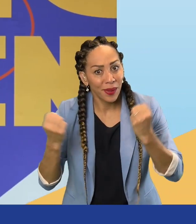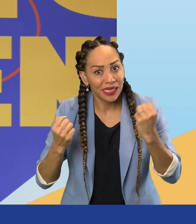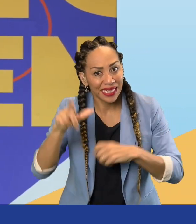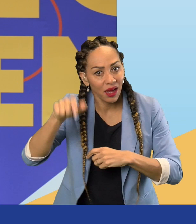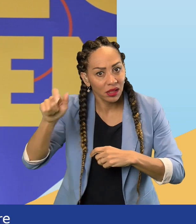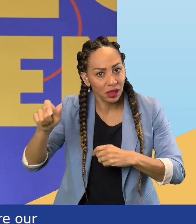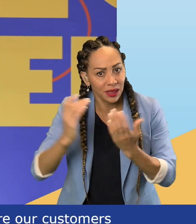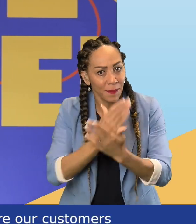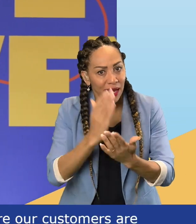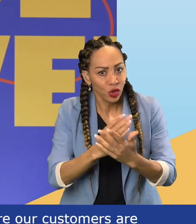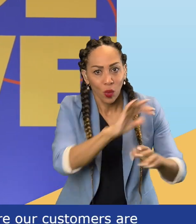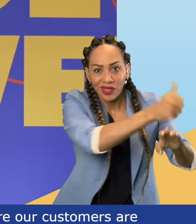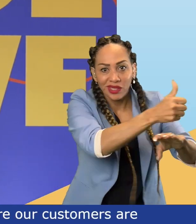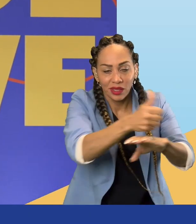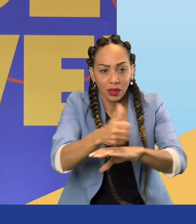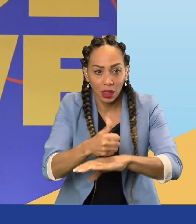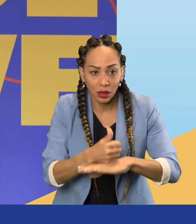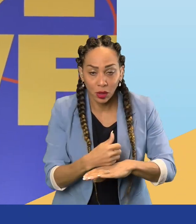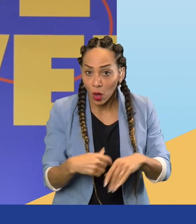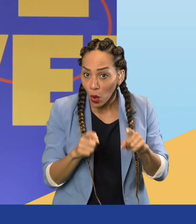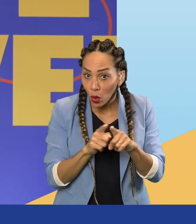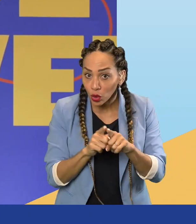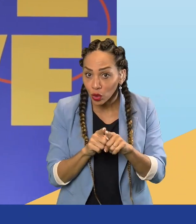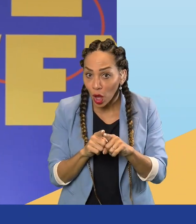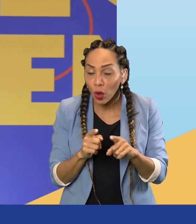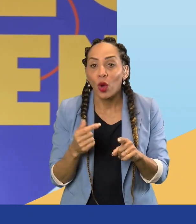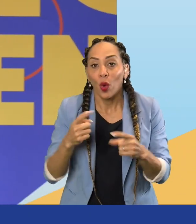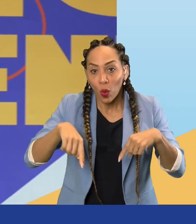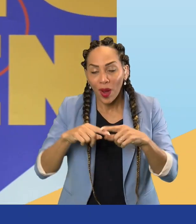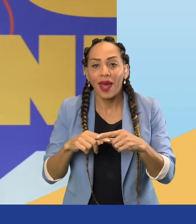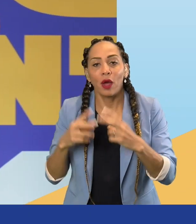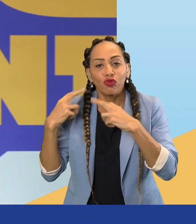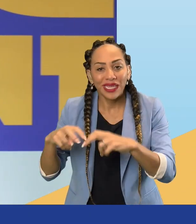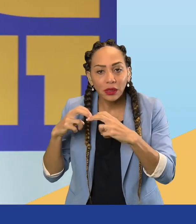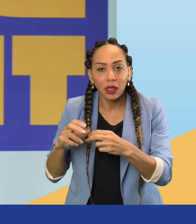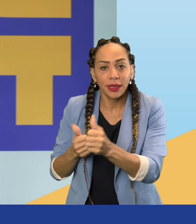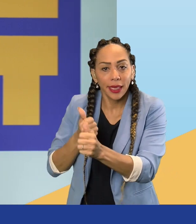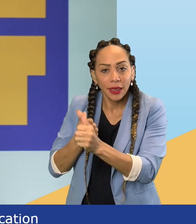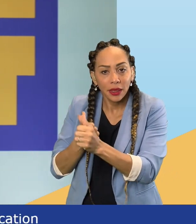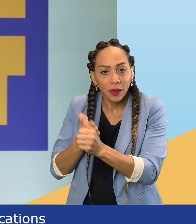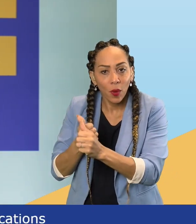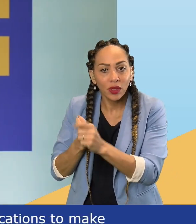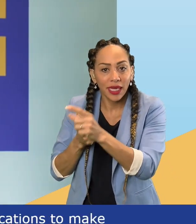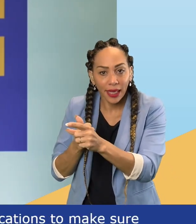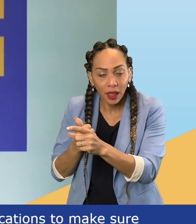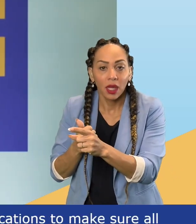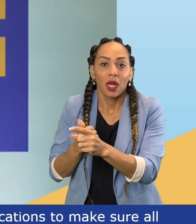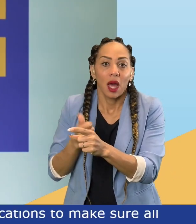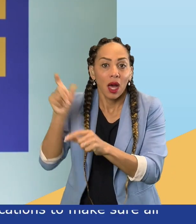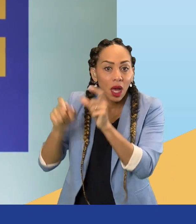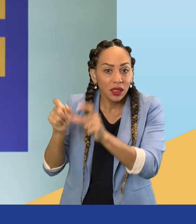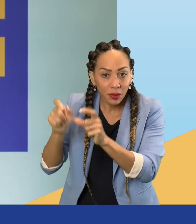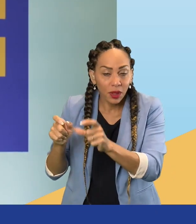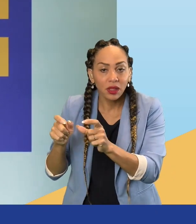in charge cards and applications to make sure that all of our customers have access to the public network of chargers. So some